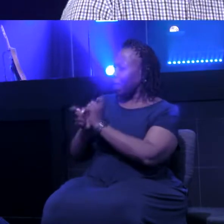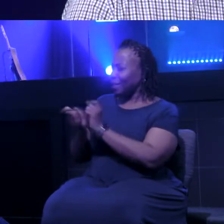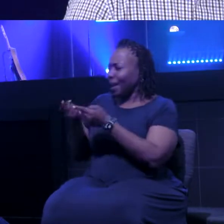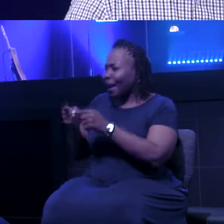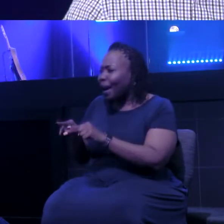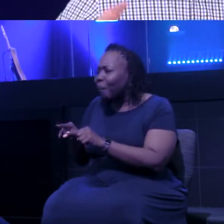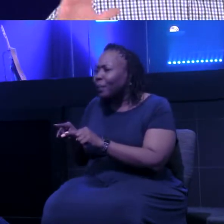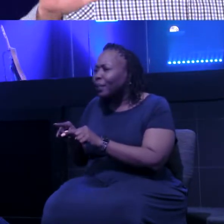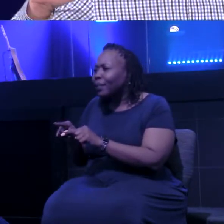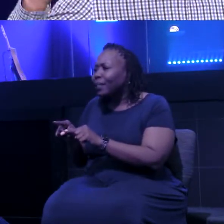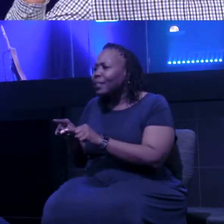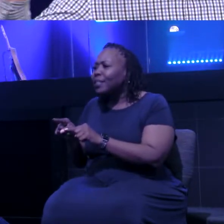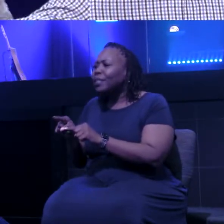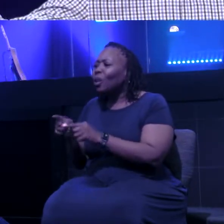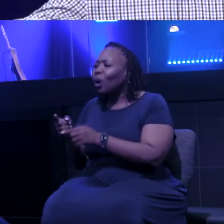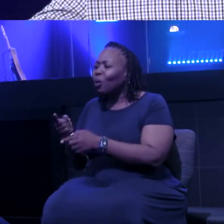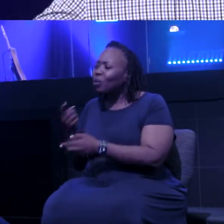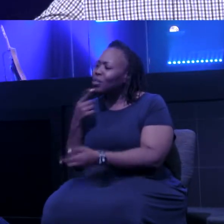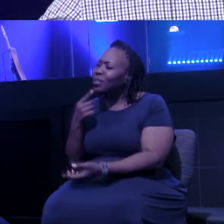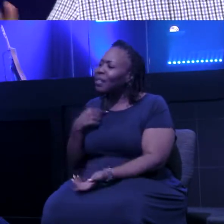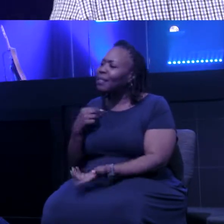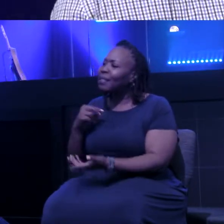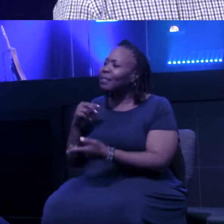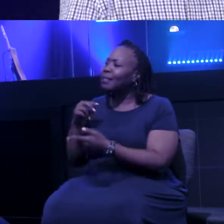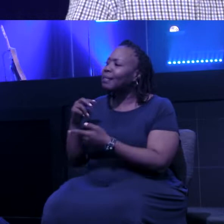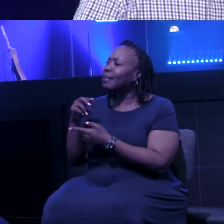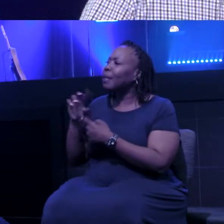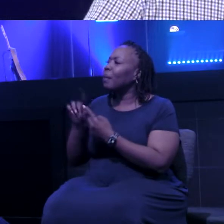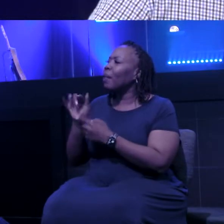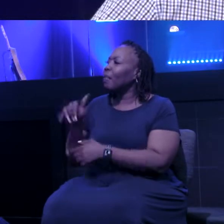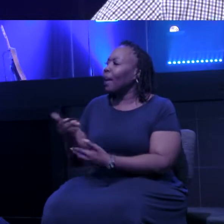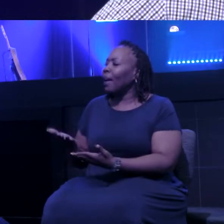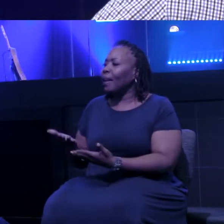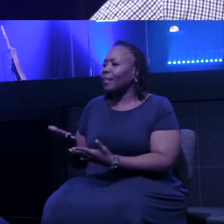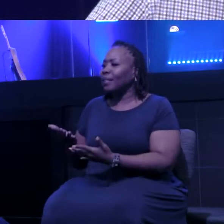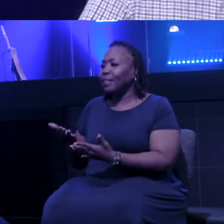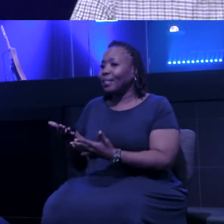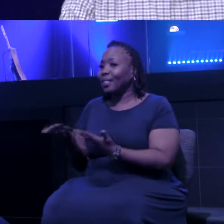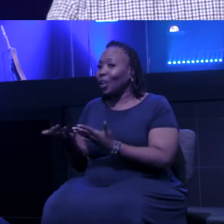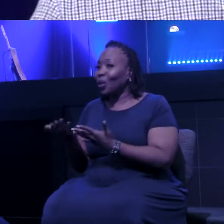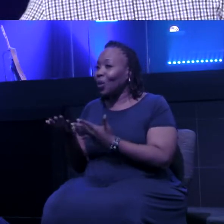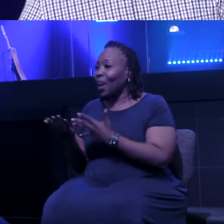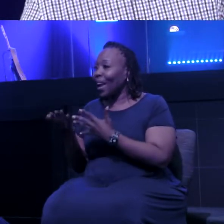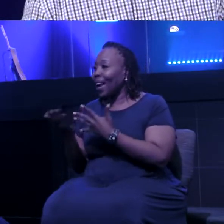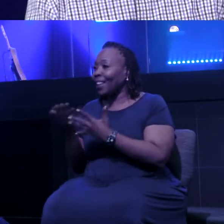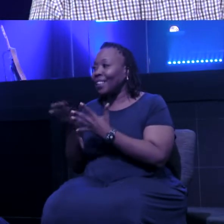want you to set up, and I'm all for you guys out there, so the answer is Amanda.